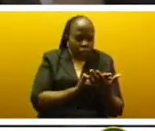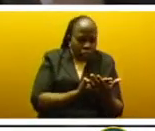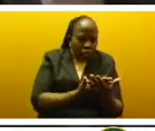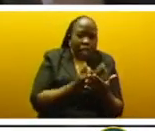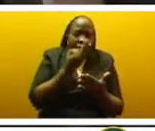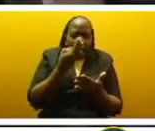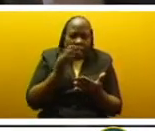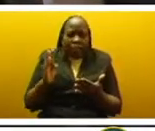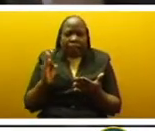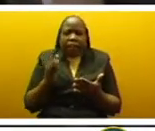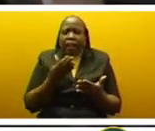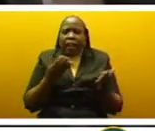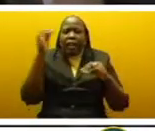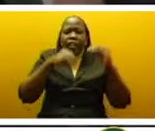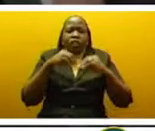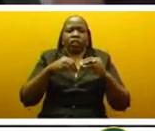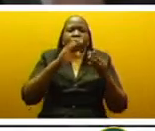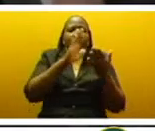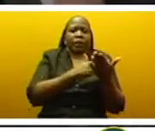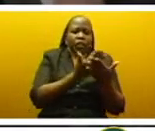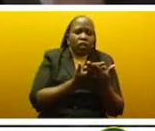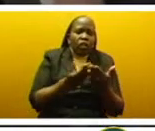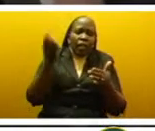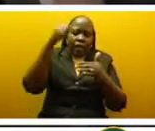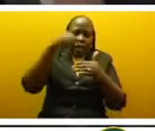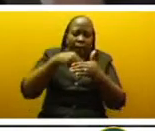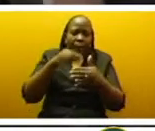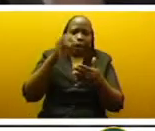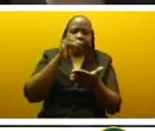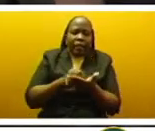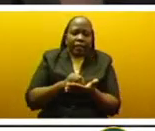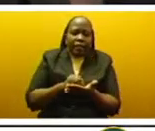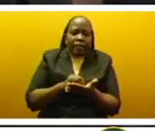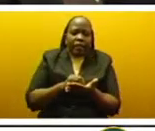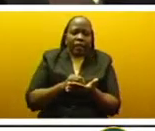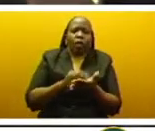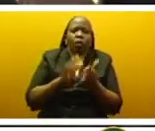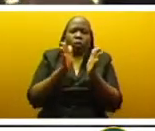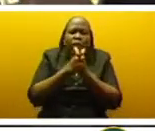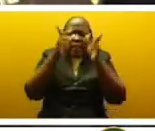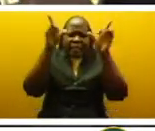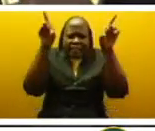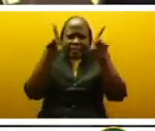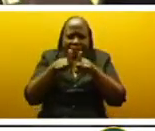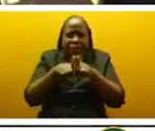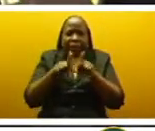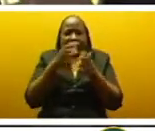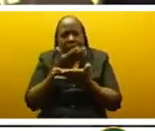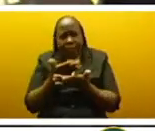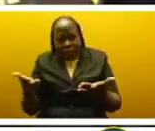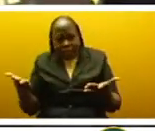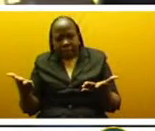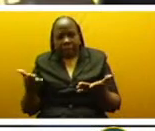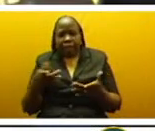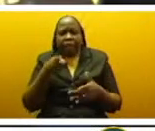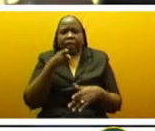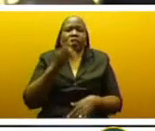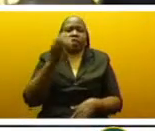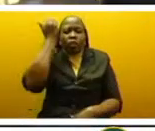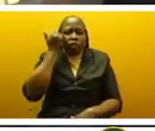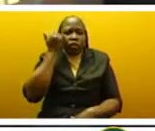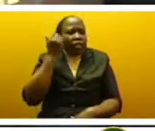you with the same kind of infractions and transgressions, this court will not